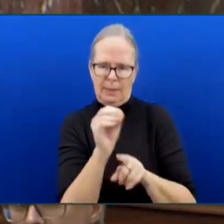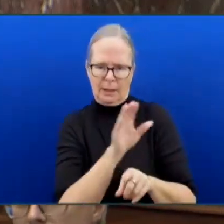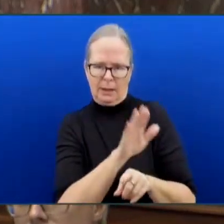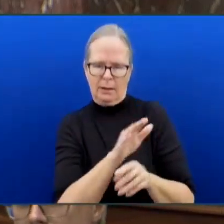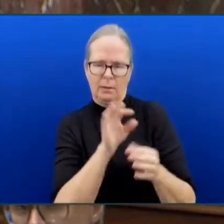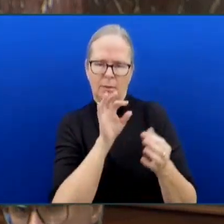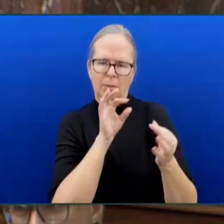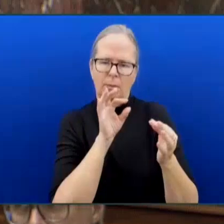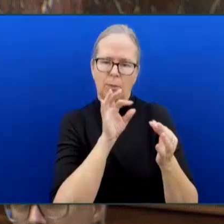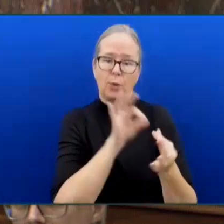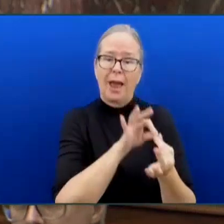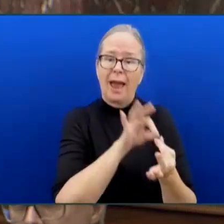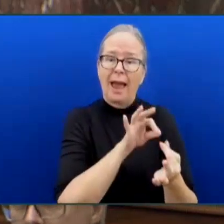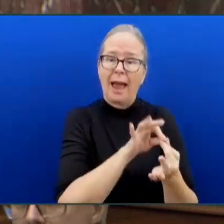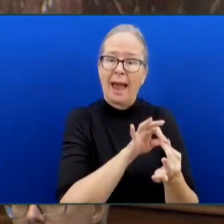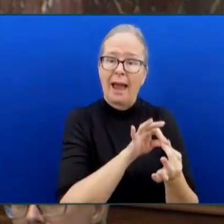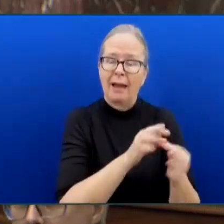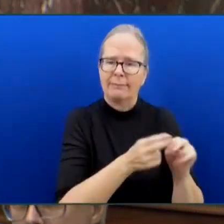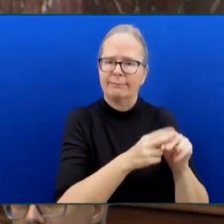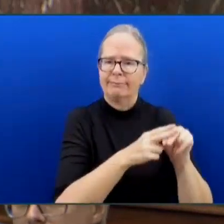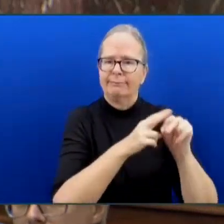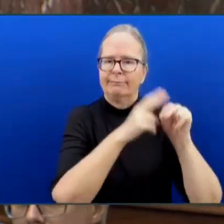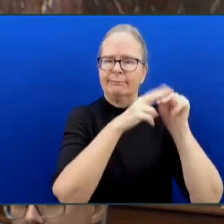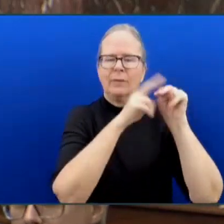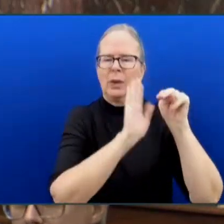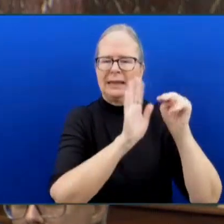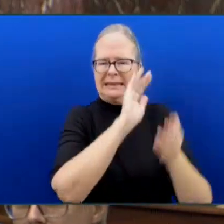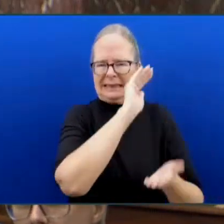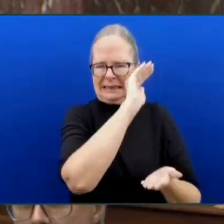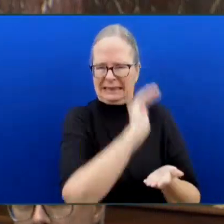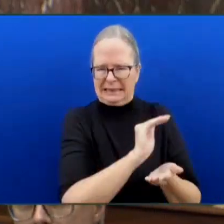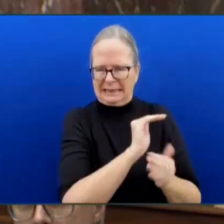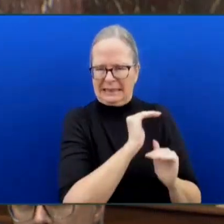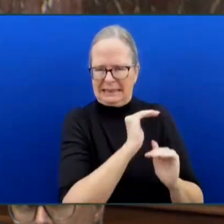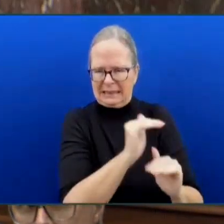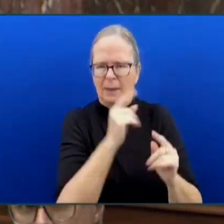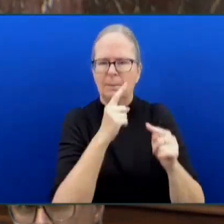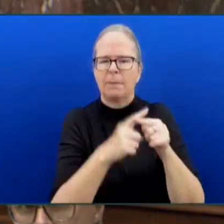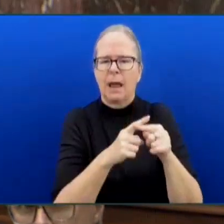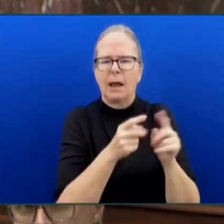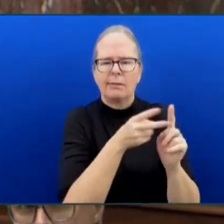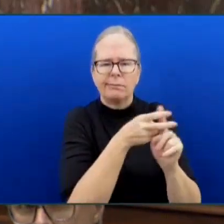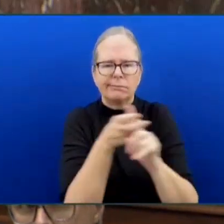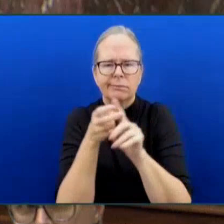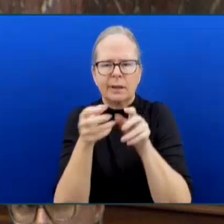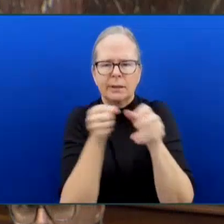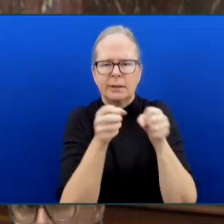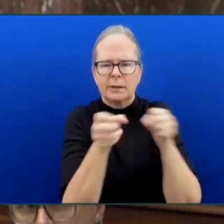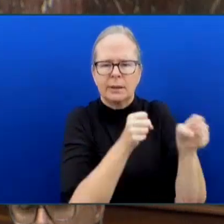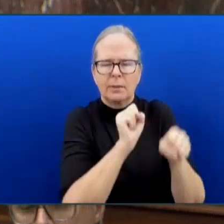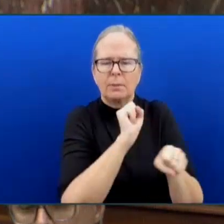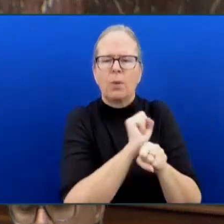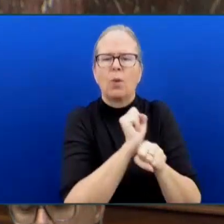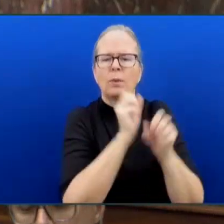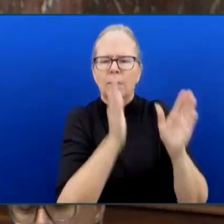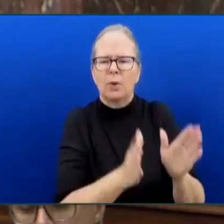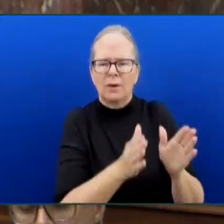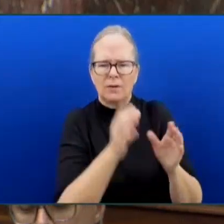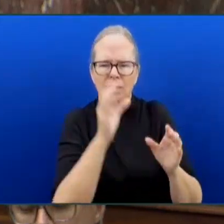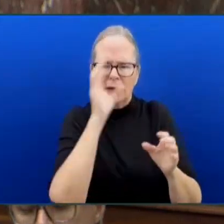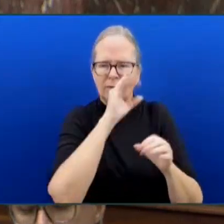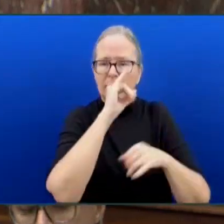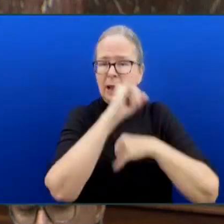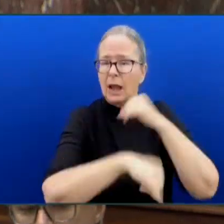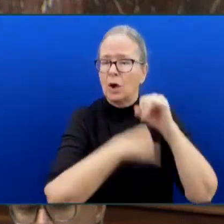recruitment and retention of employees. That is now an international search that is having results. BC Ferries has recently come through the